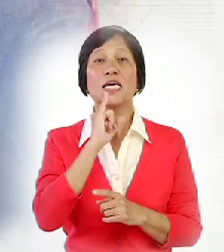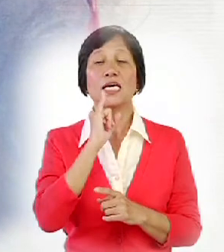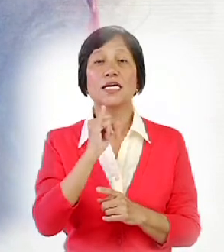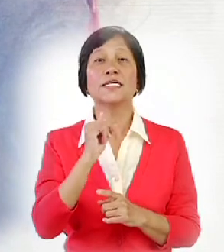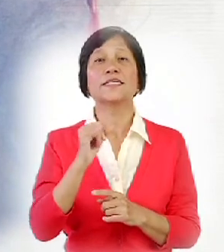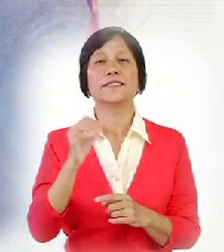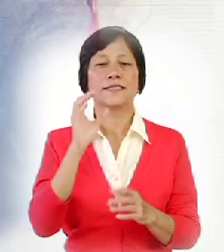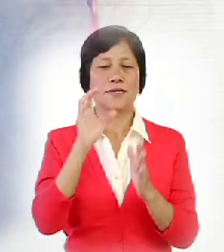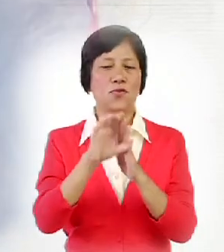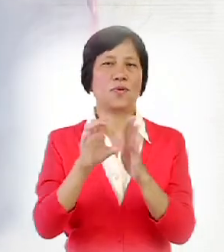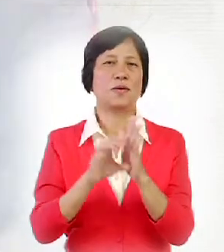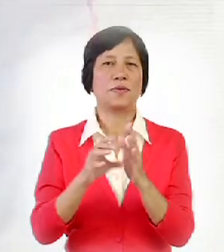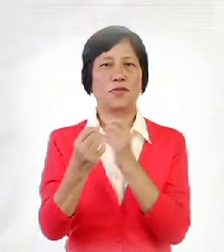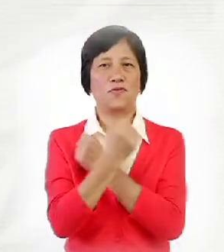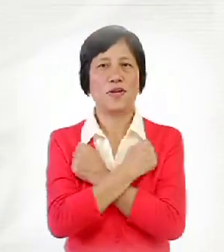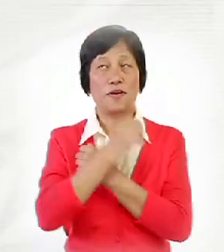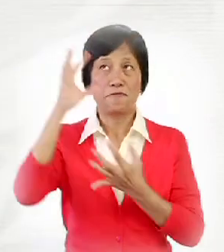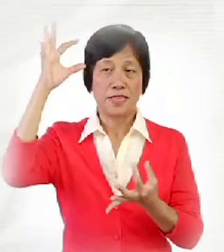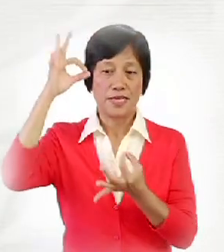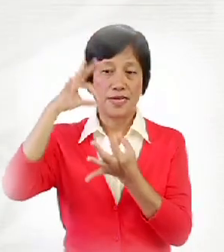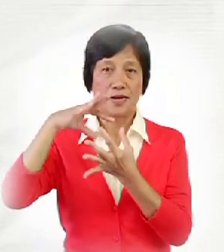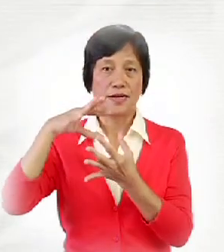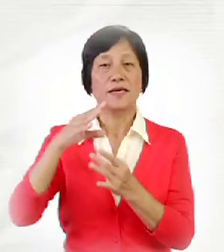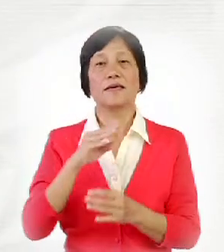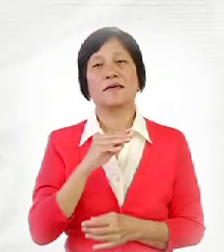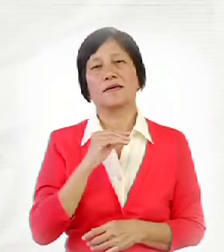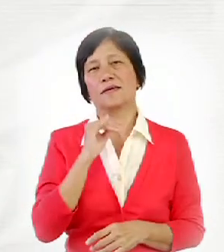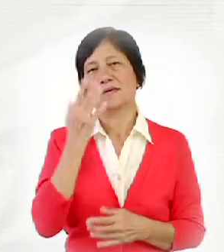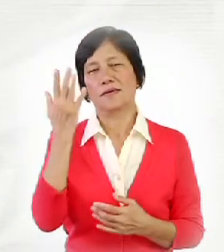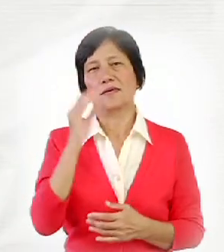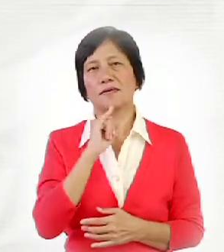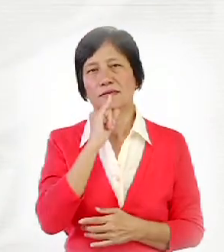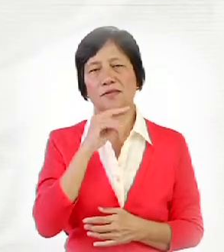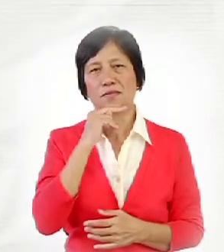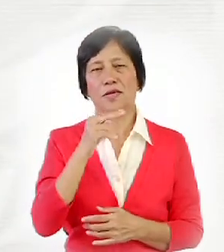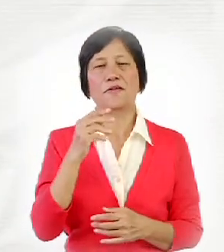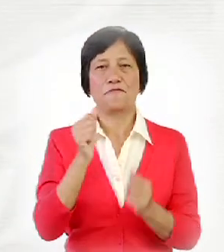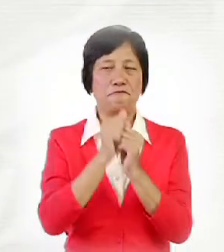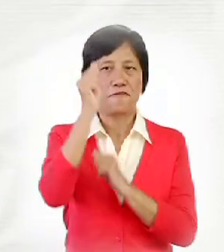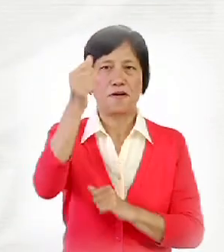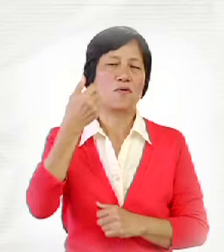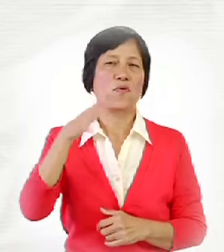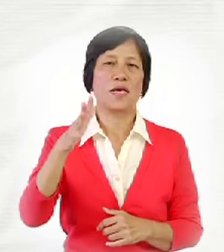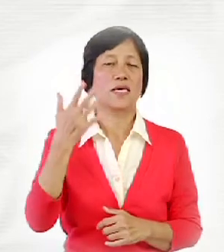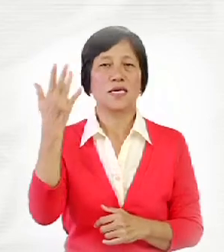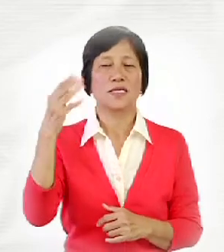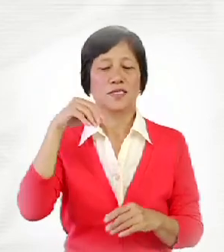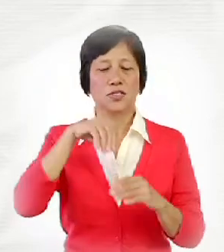love incarnate, and He is not far away. He is within us.